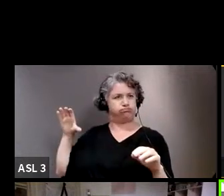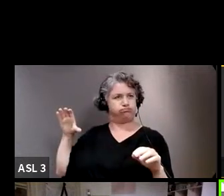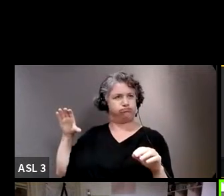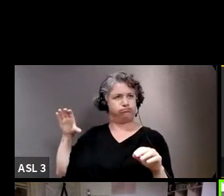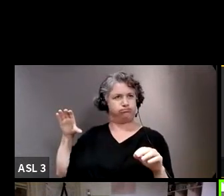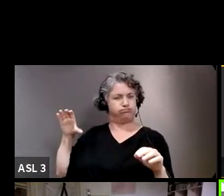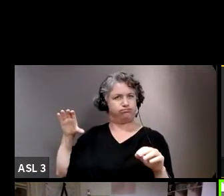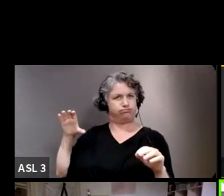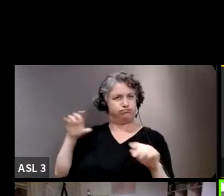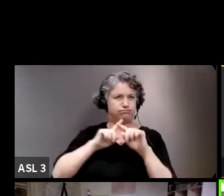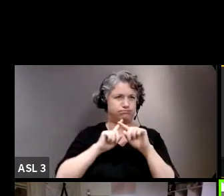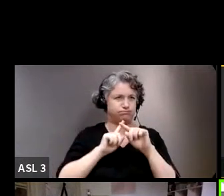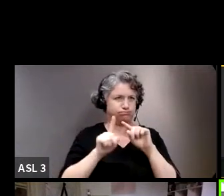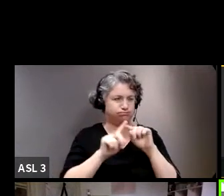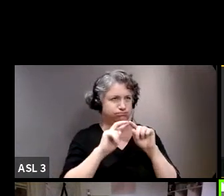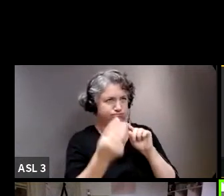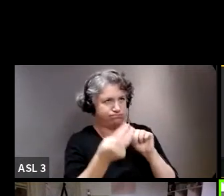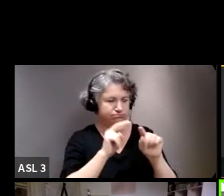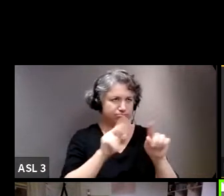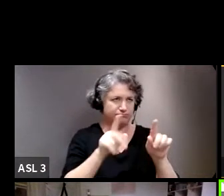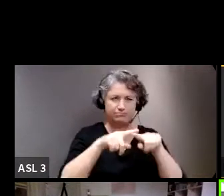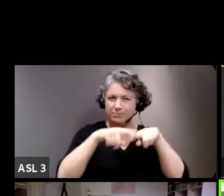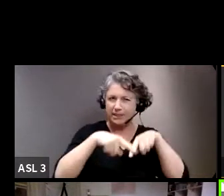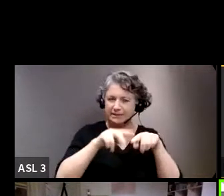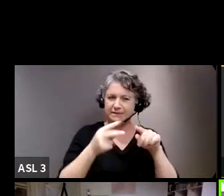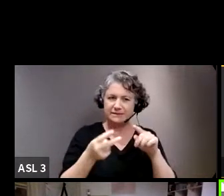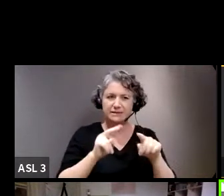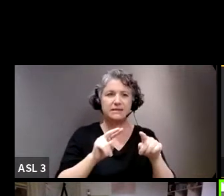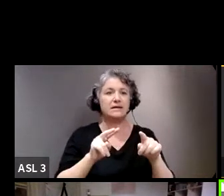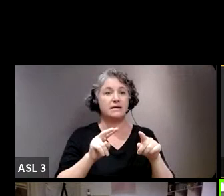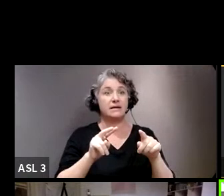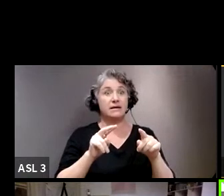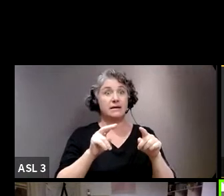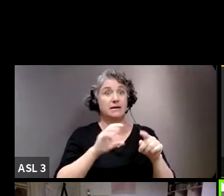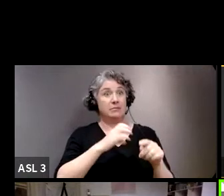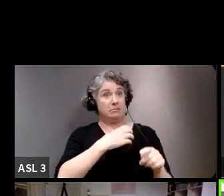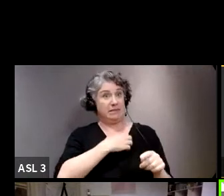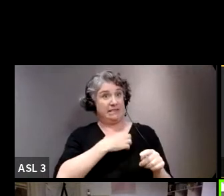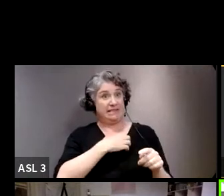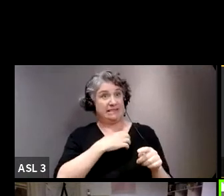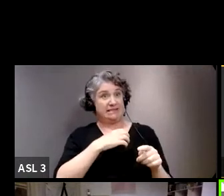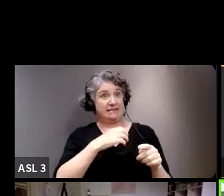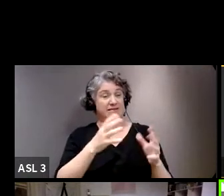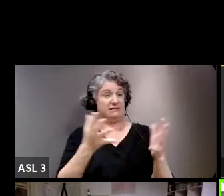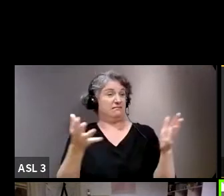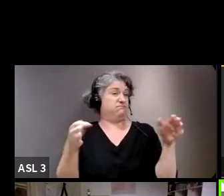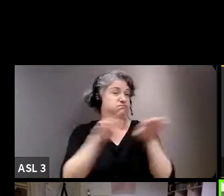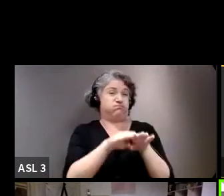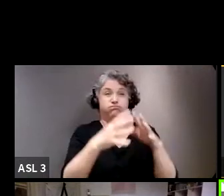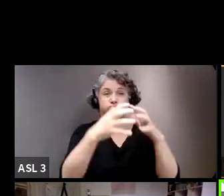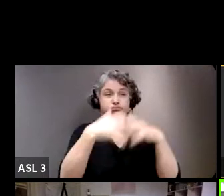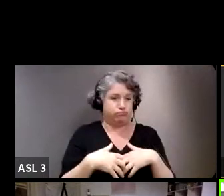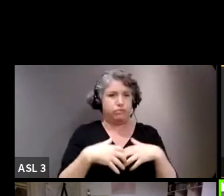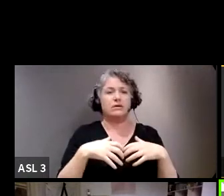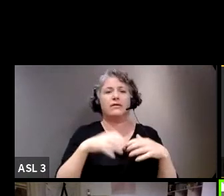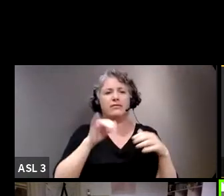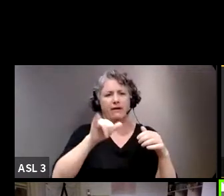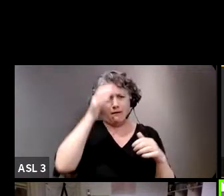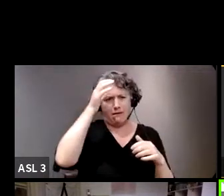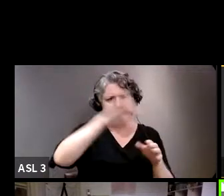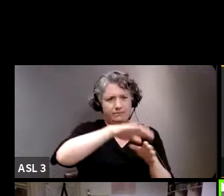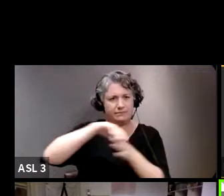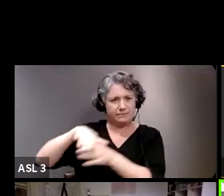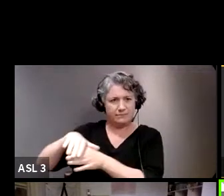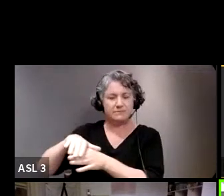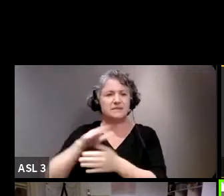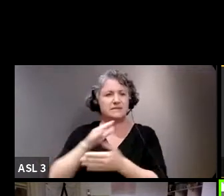will set aside the concept of abolish the police which a number of delegations present where they want no police